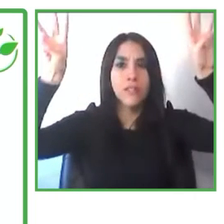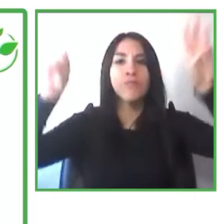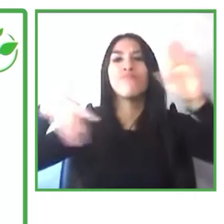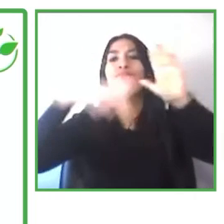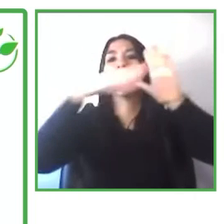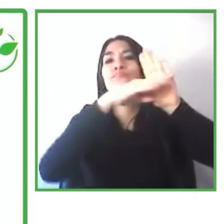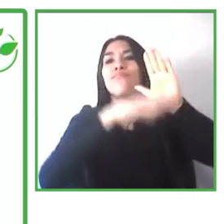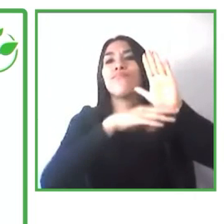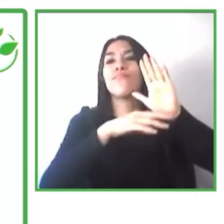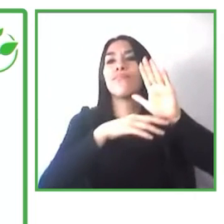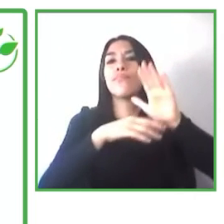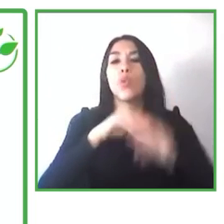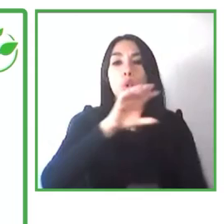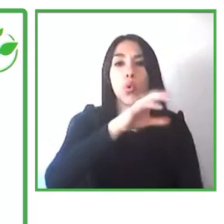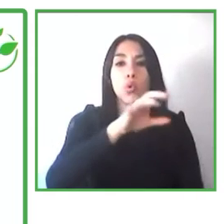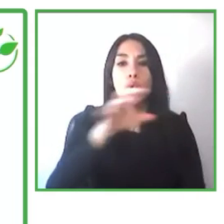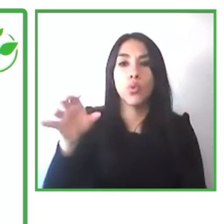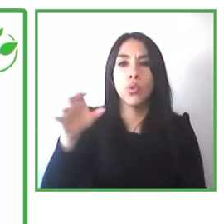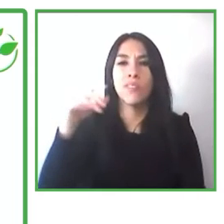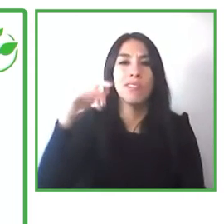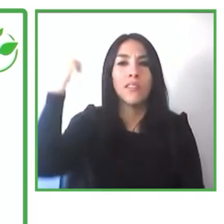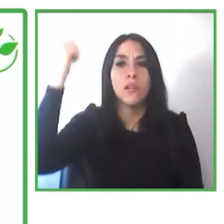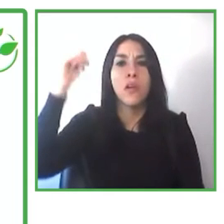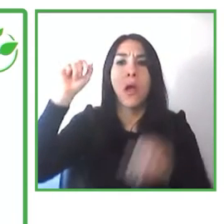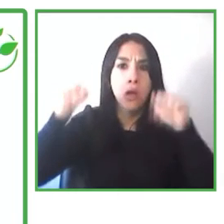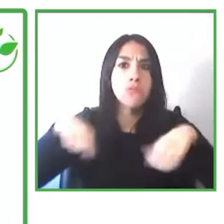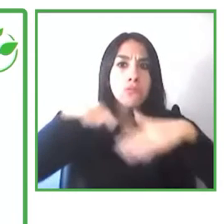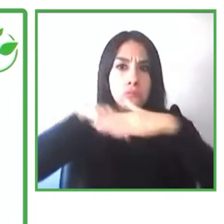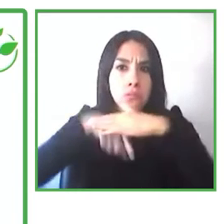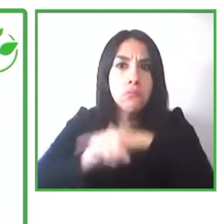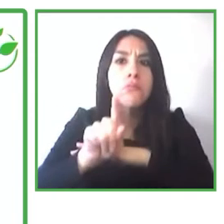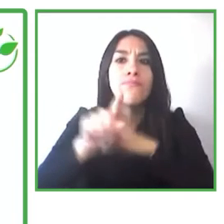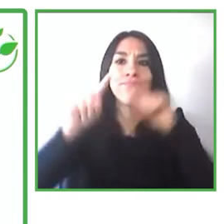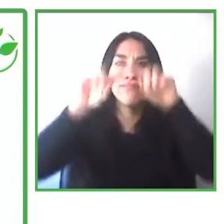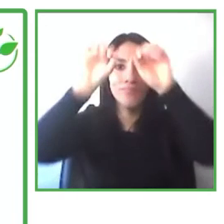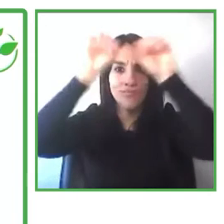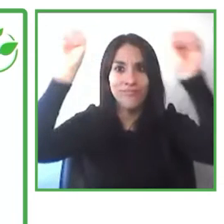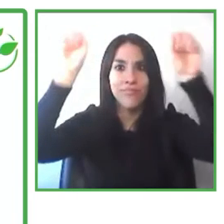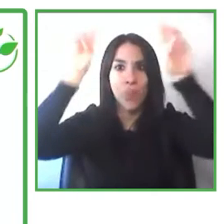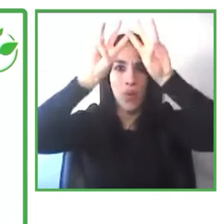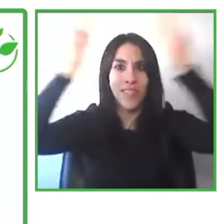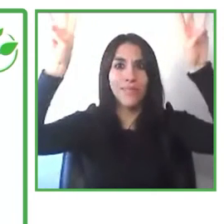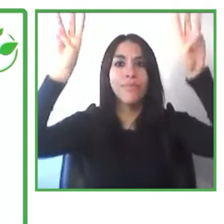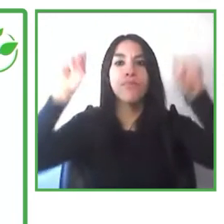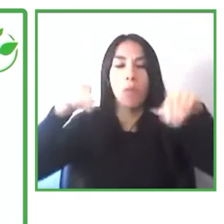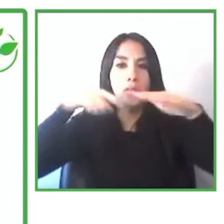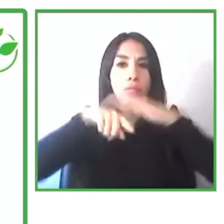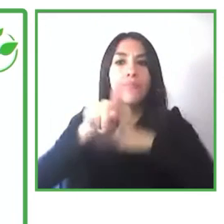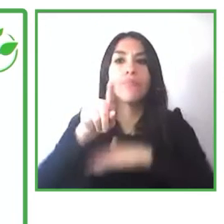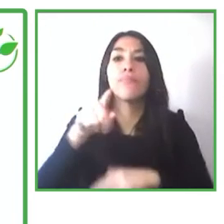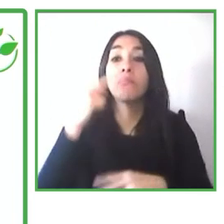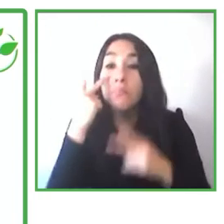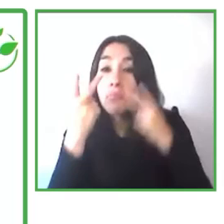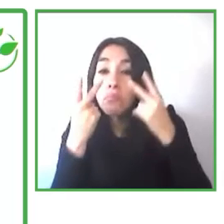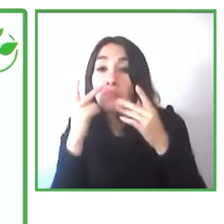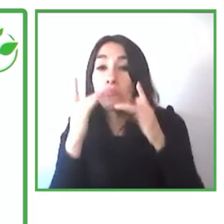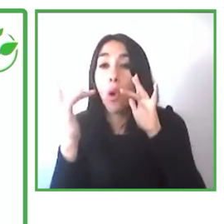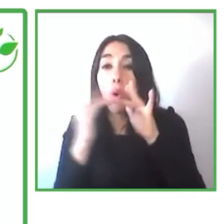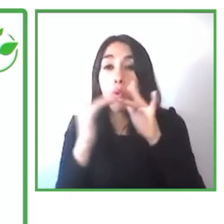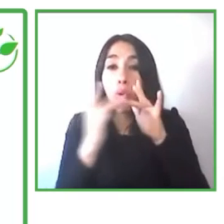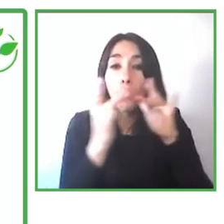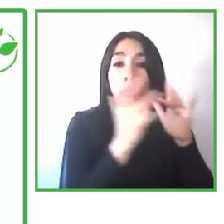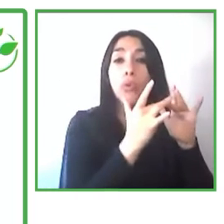find contacts, including international NGOs, that might be of help for companies to promote disability